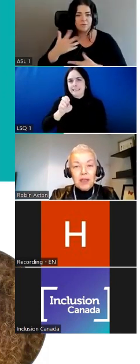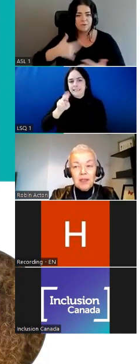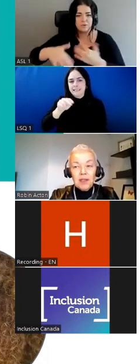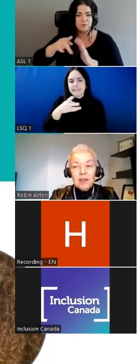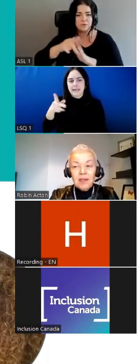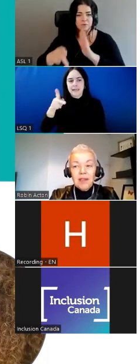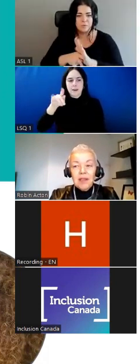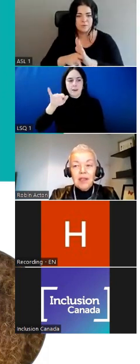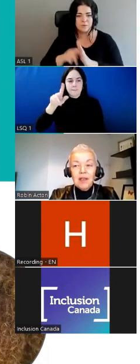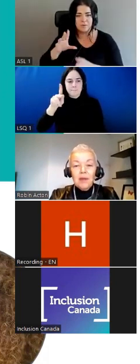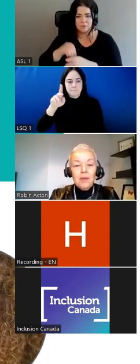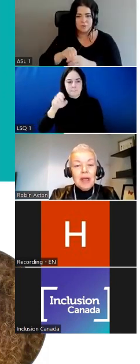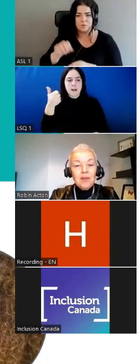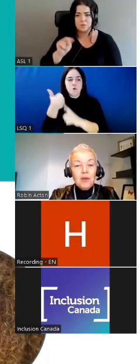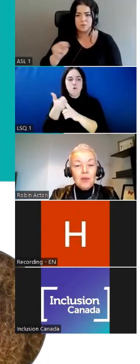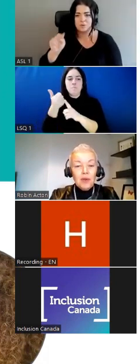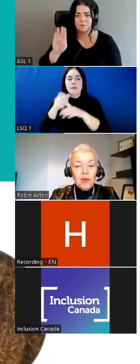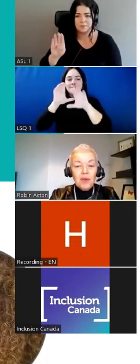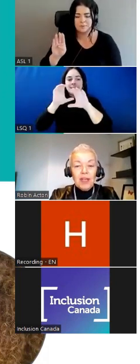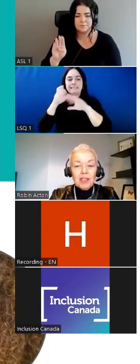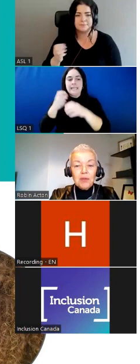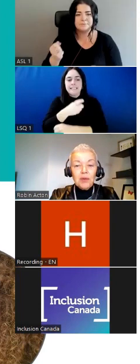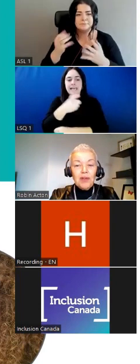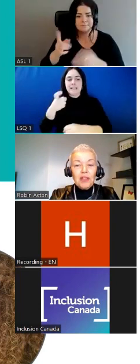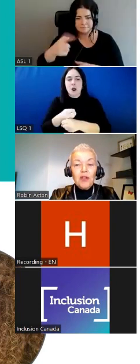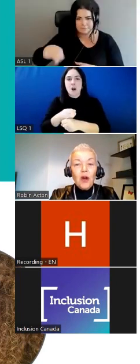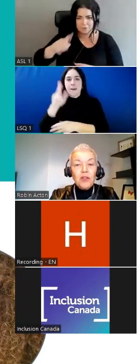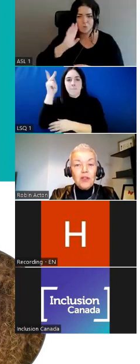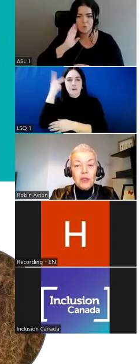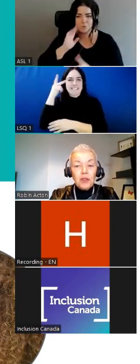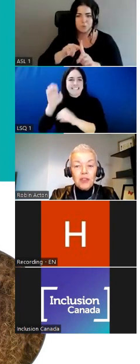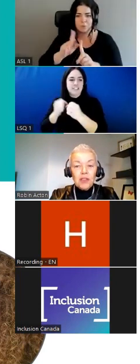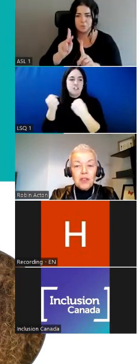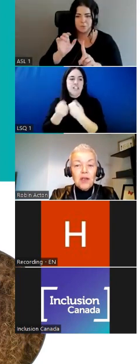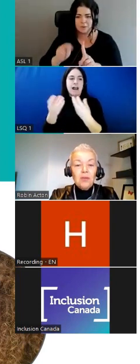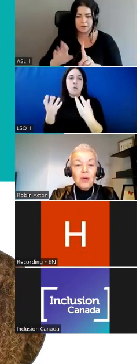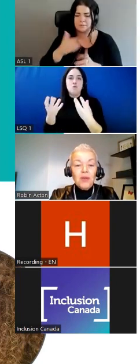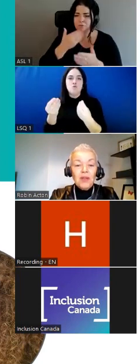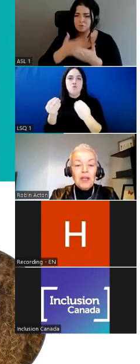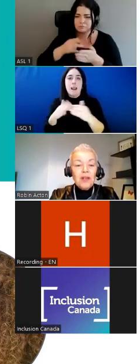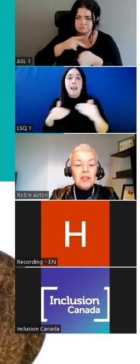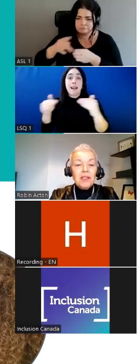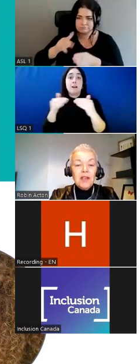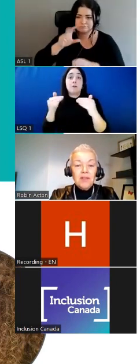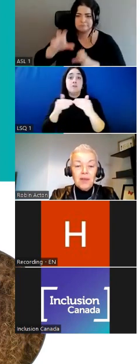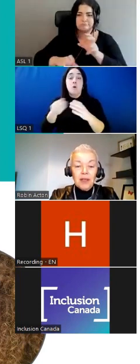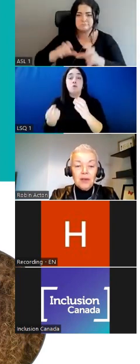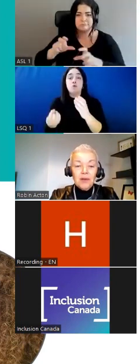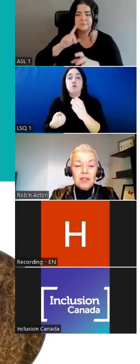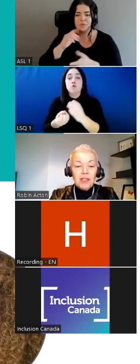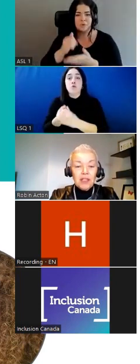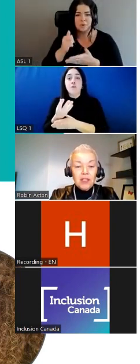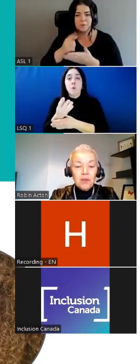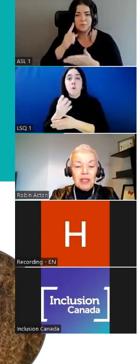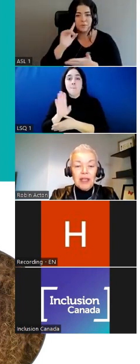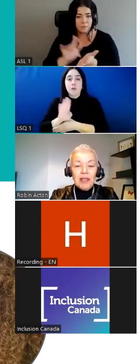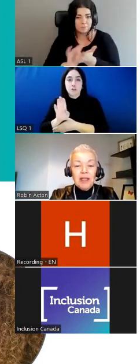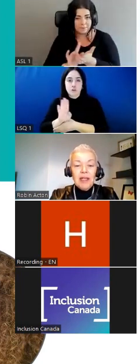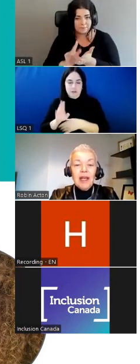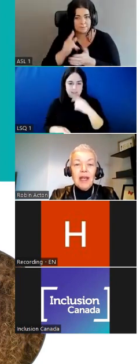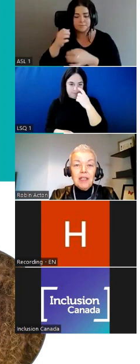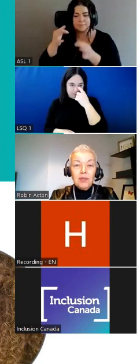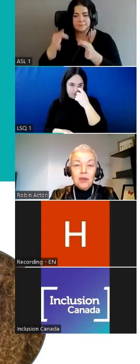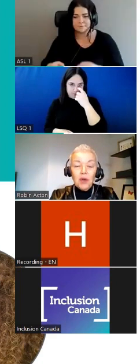New Brunswick. Many of you will know of Ken's professional contributions both in the areas of medical